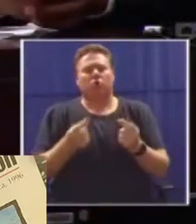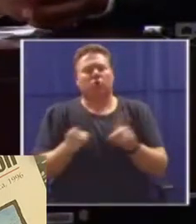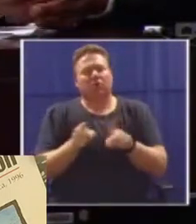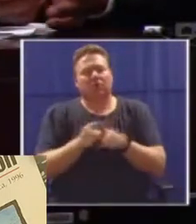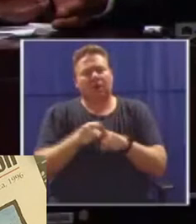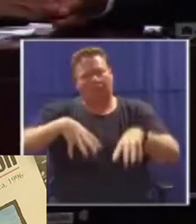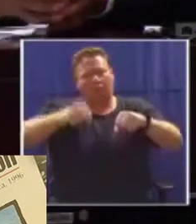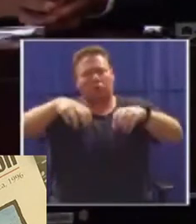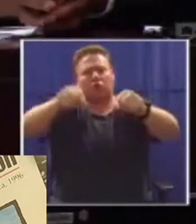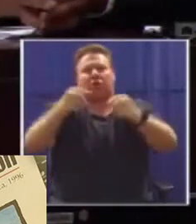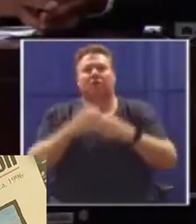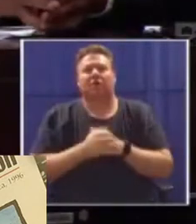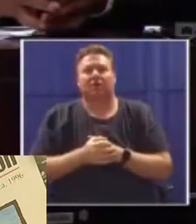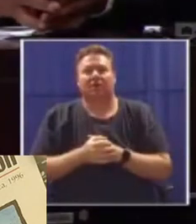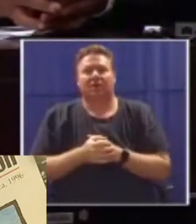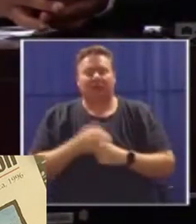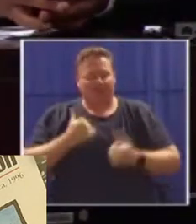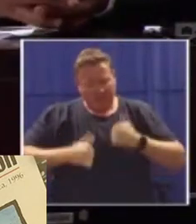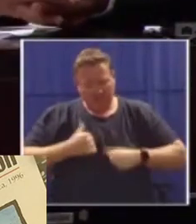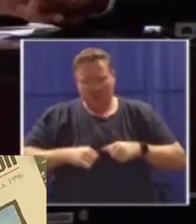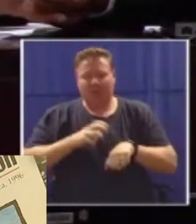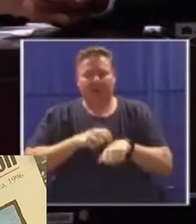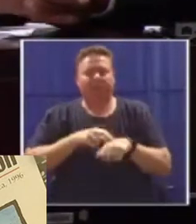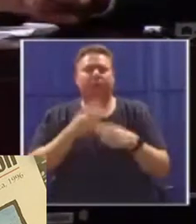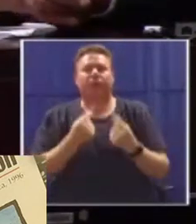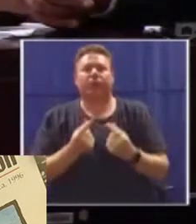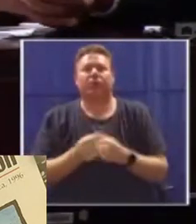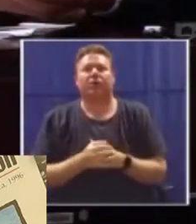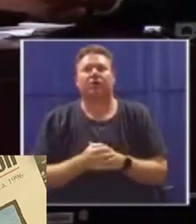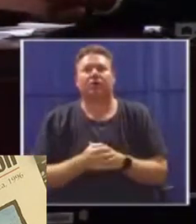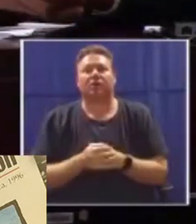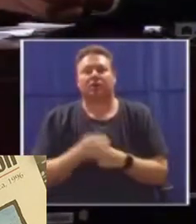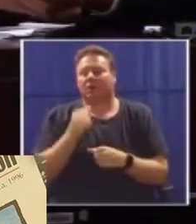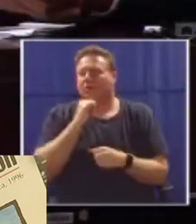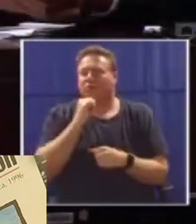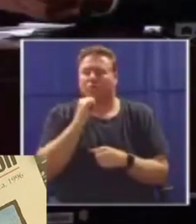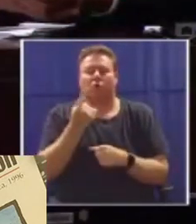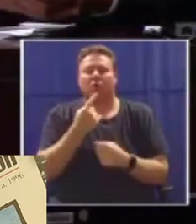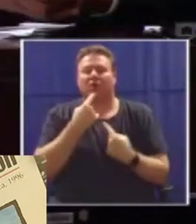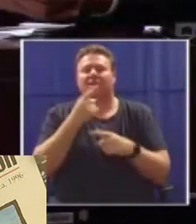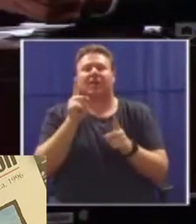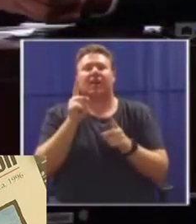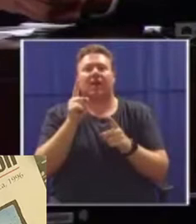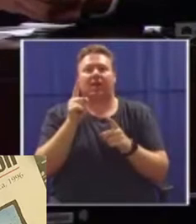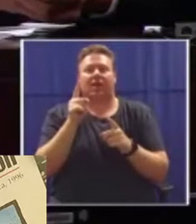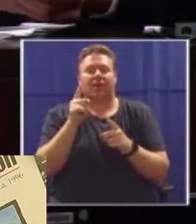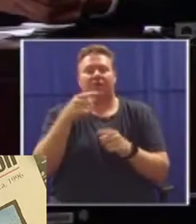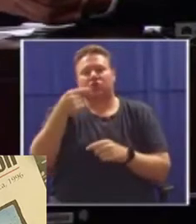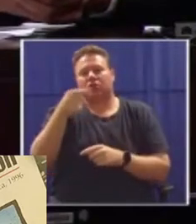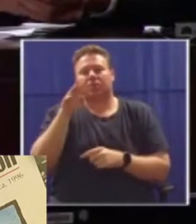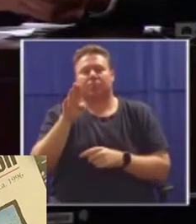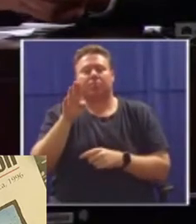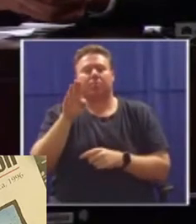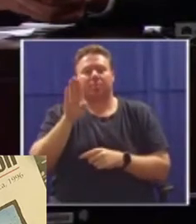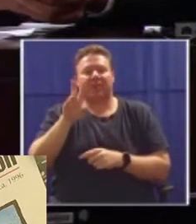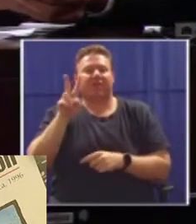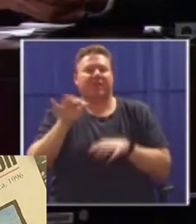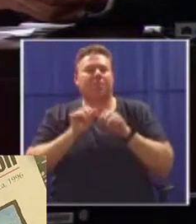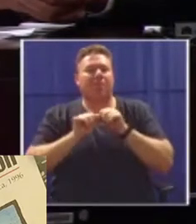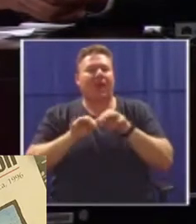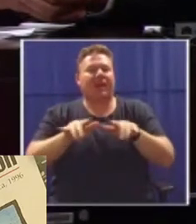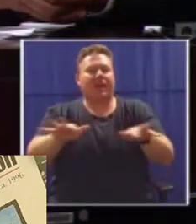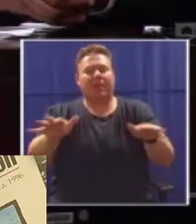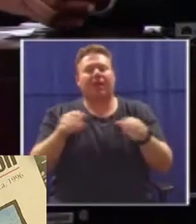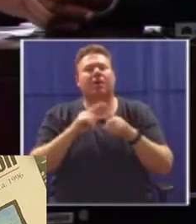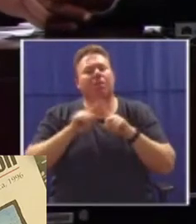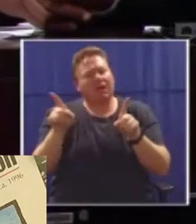Decisive action will need to be taken to not just declare GBVF a pandemic, but for it